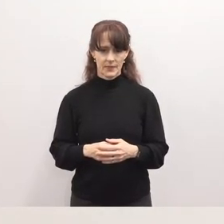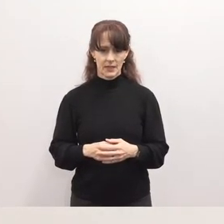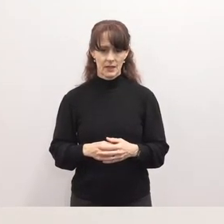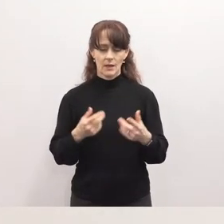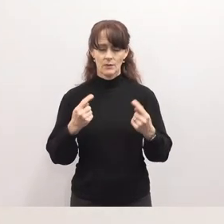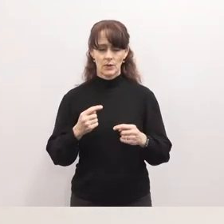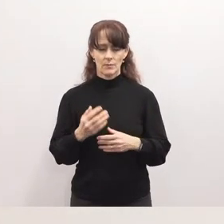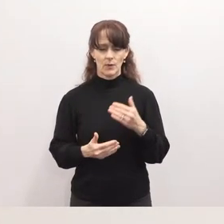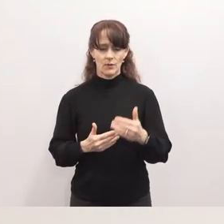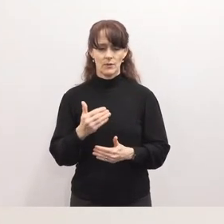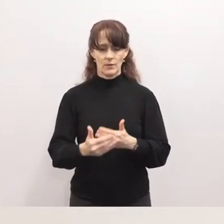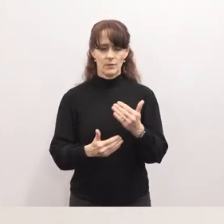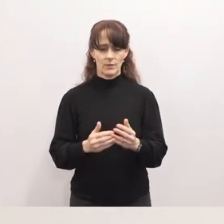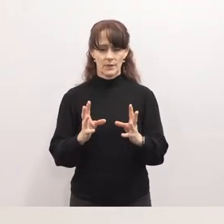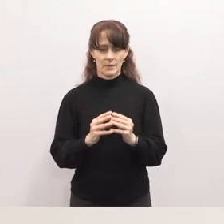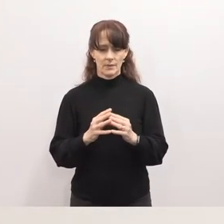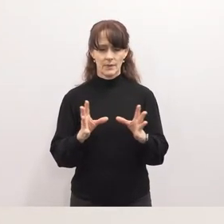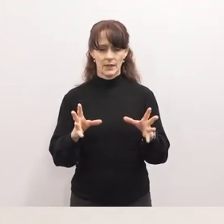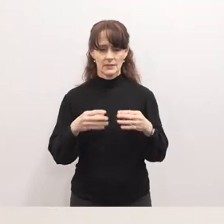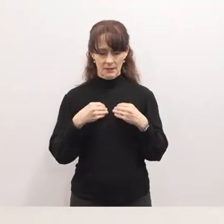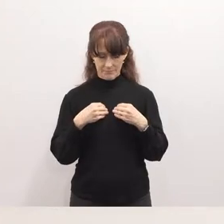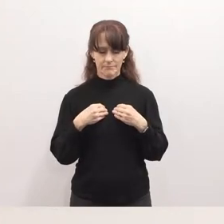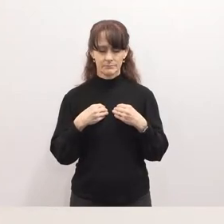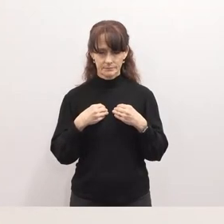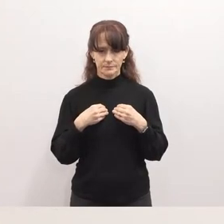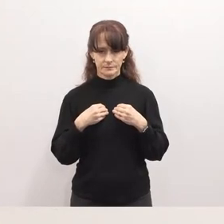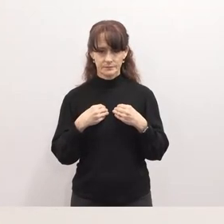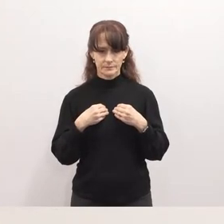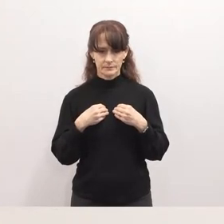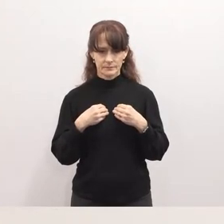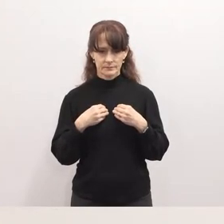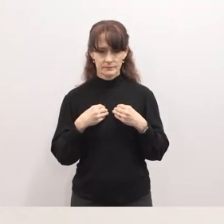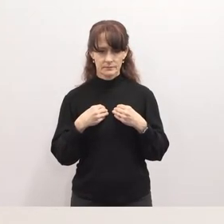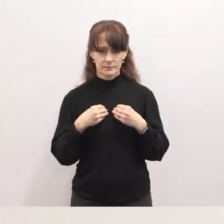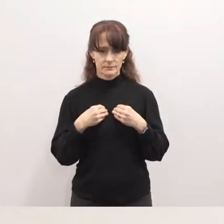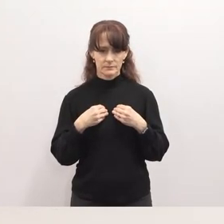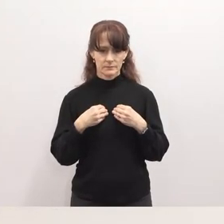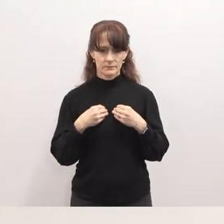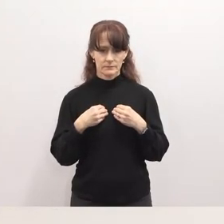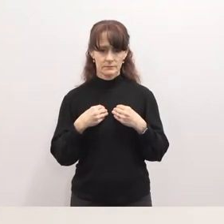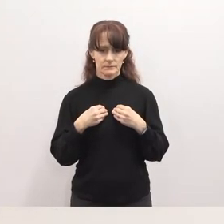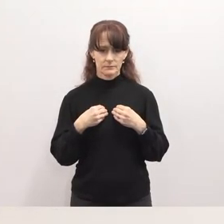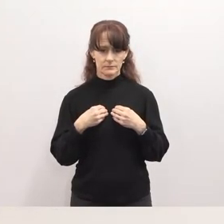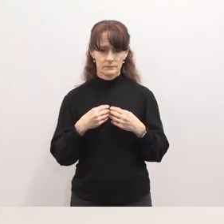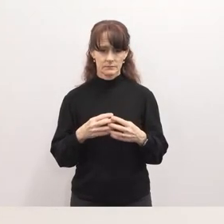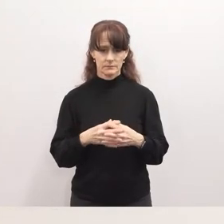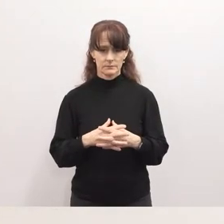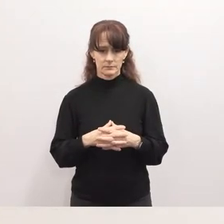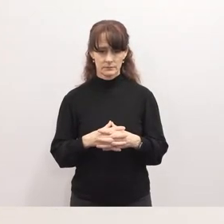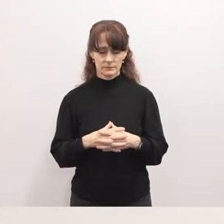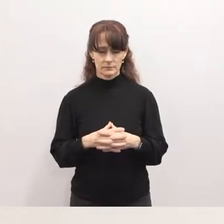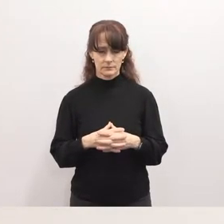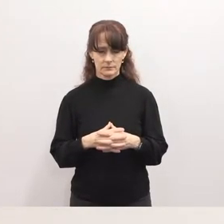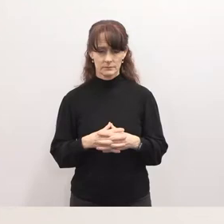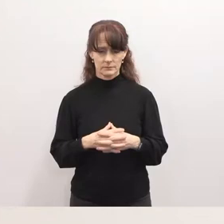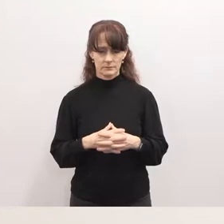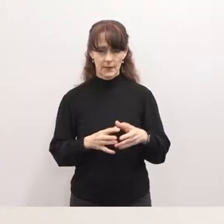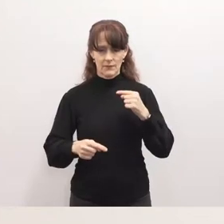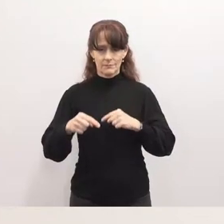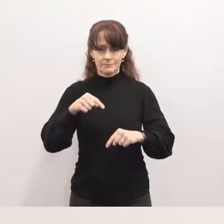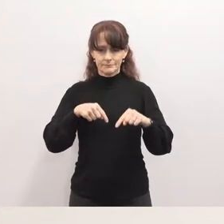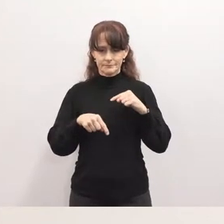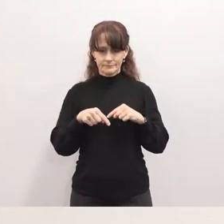trying to move the meeting along. I accept that. Just don't forget to come back to staff. Right.